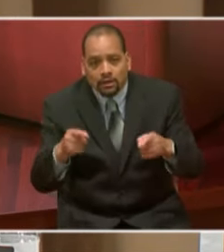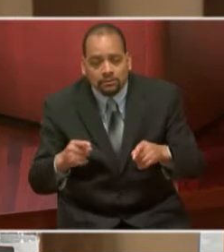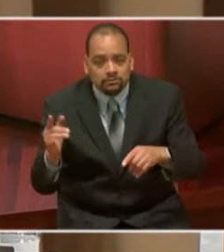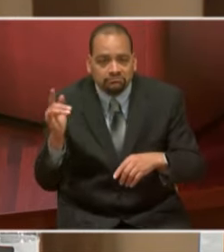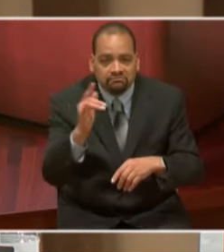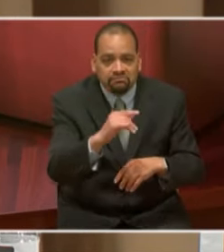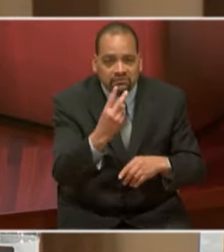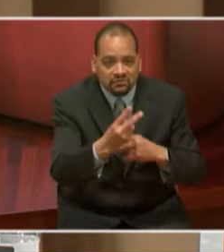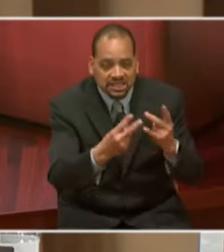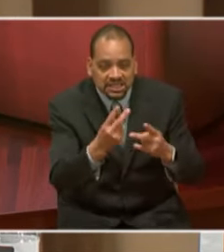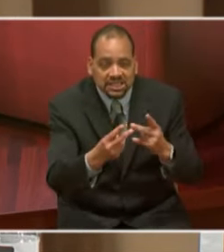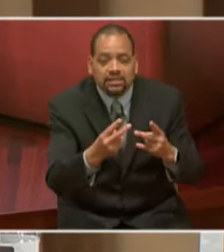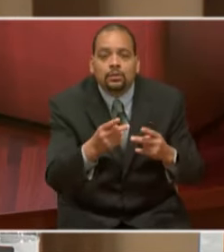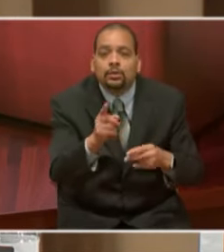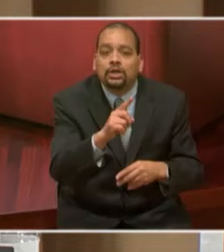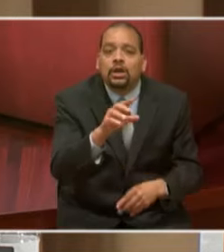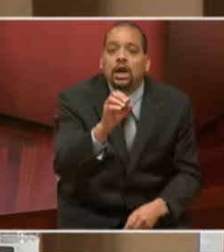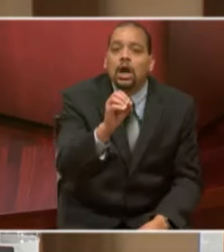March 14th,